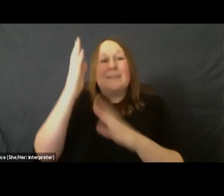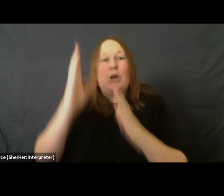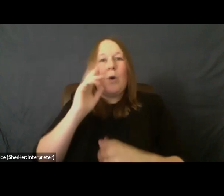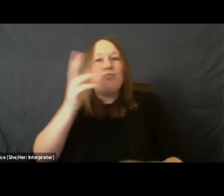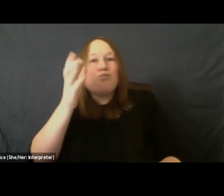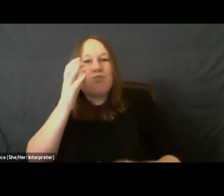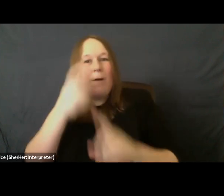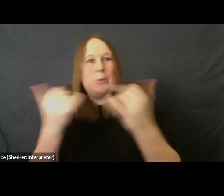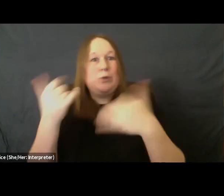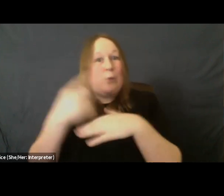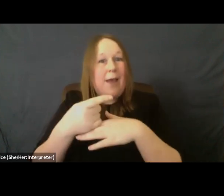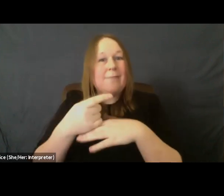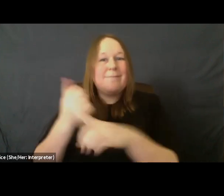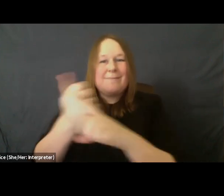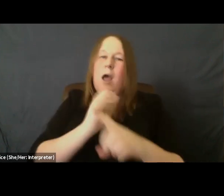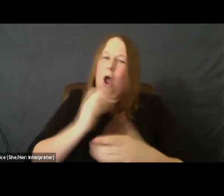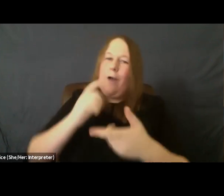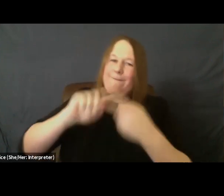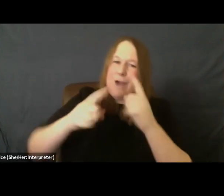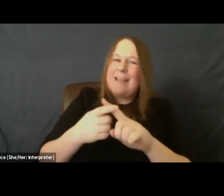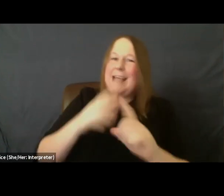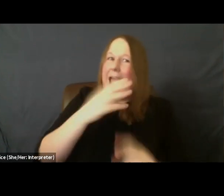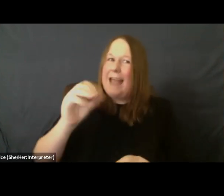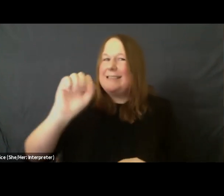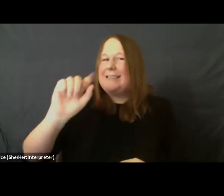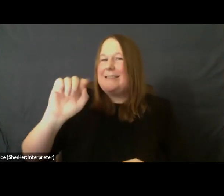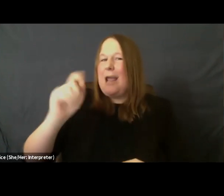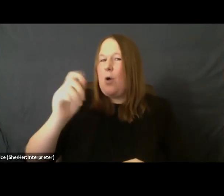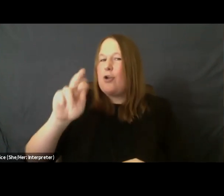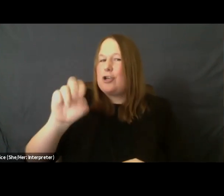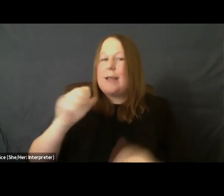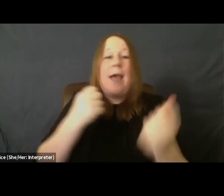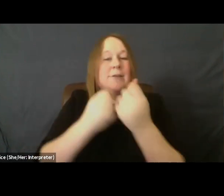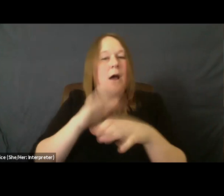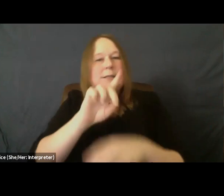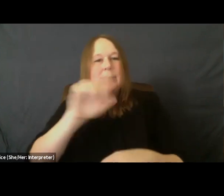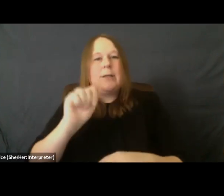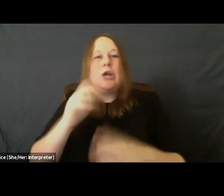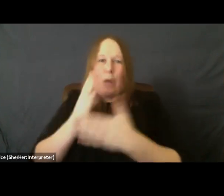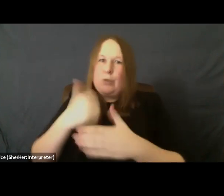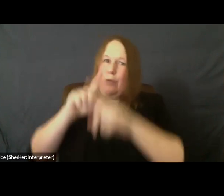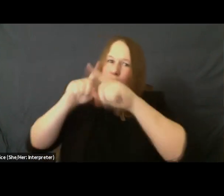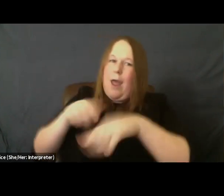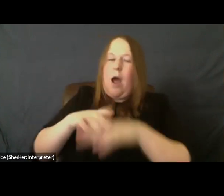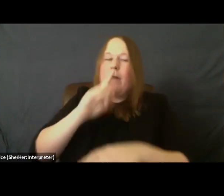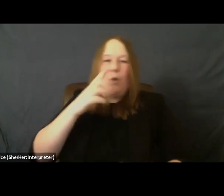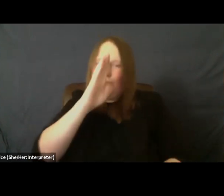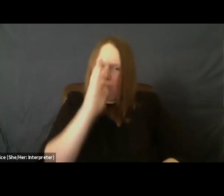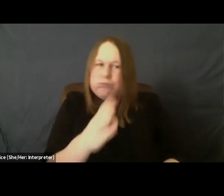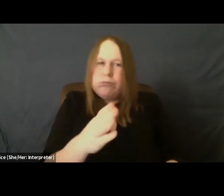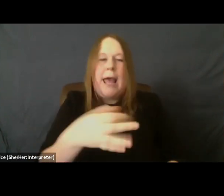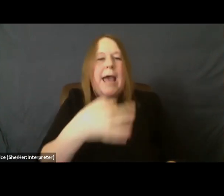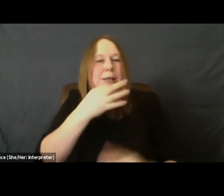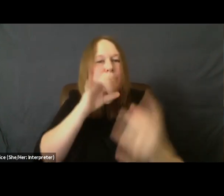from today are our friends and stakeholders, advocates on disability rights that we rely on for frank expert feedback